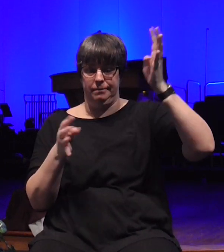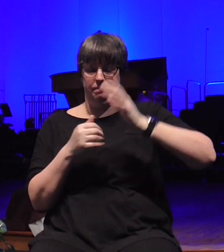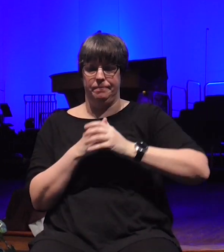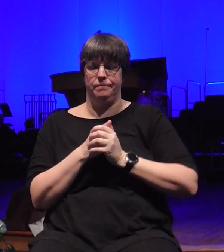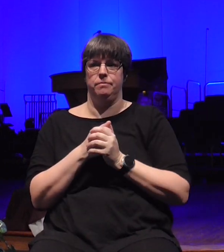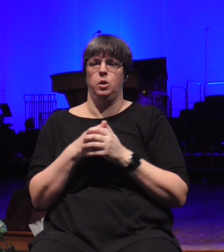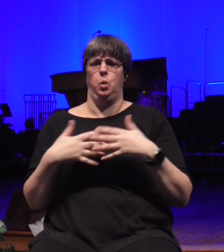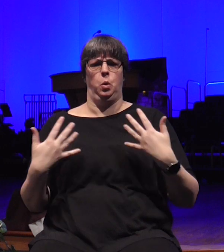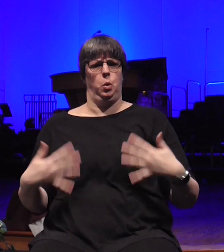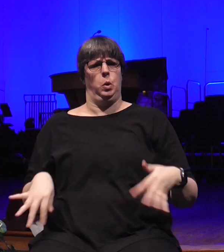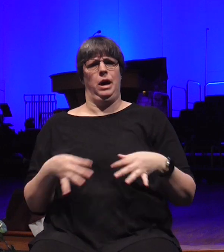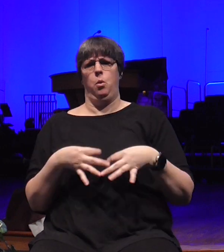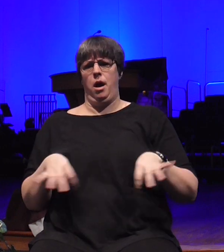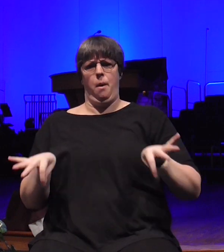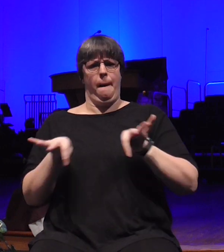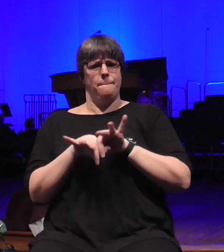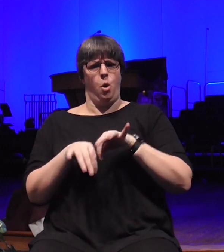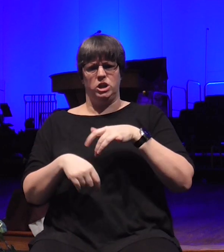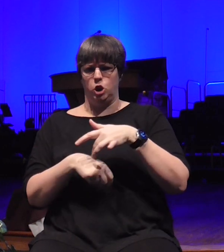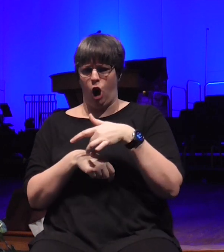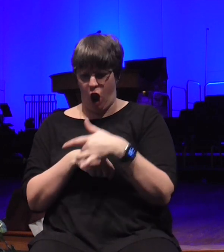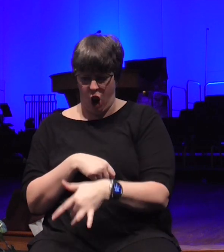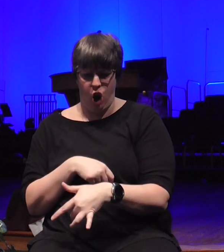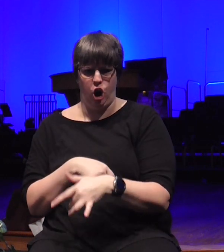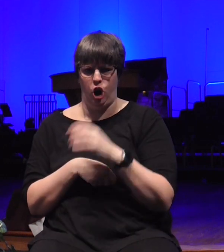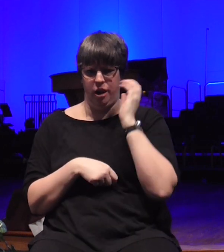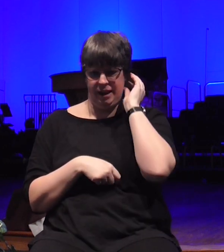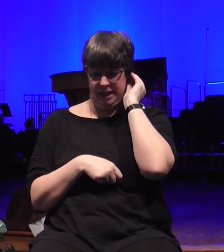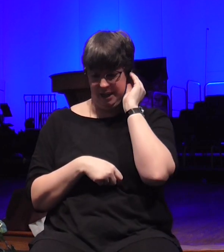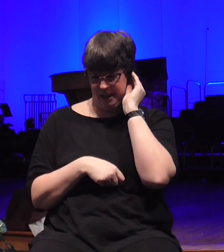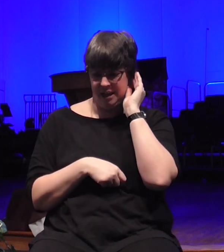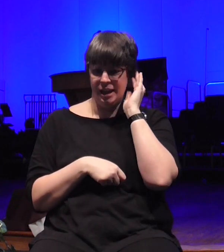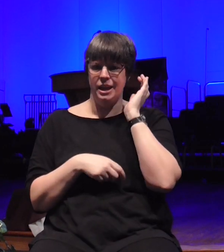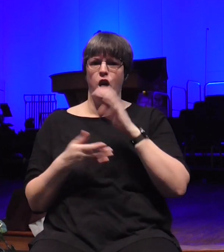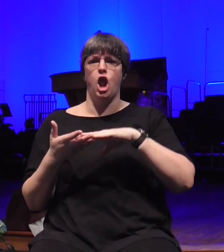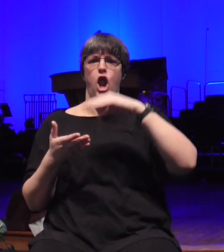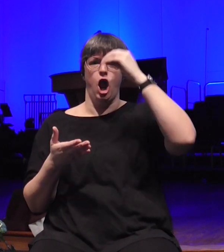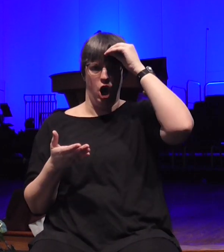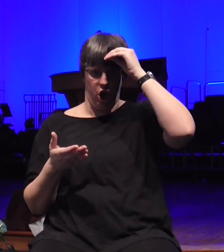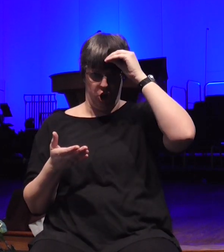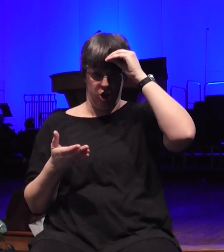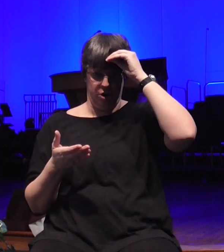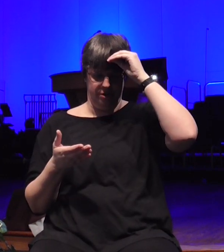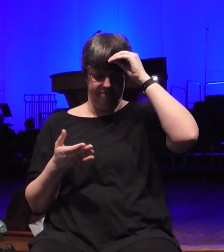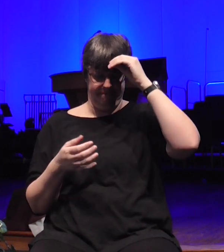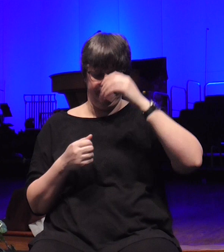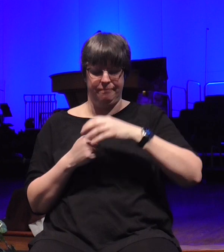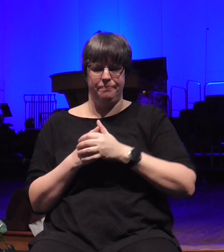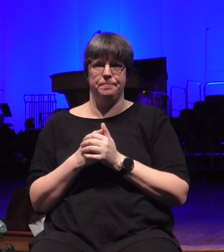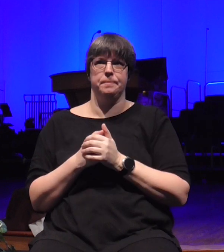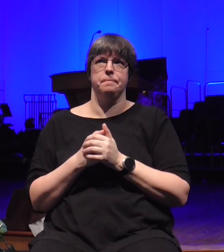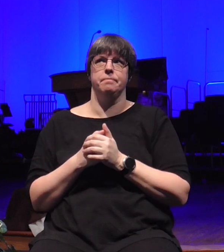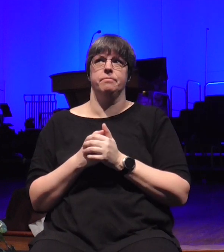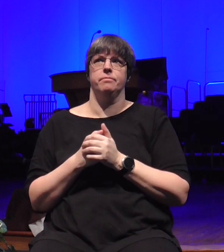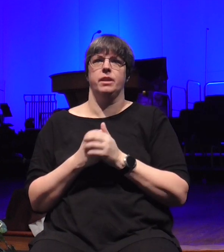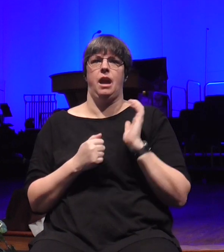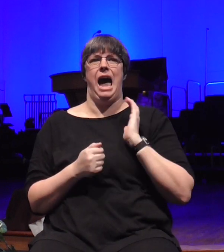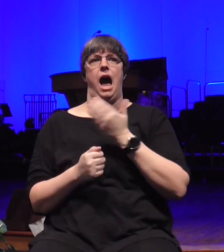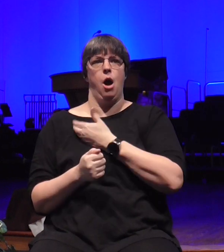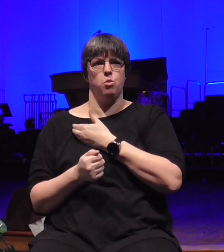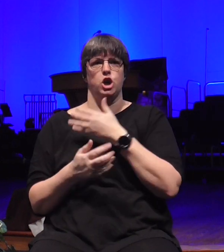Oh, how important to learn early on the incredible power of our choosing in this